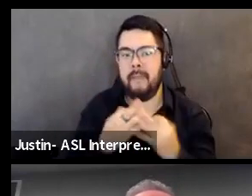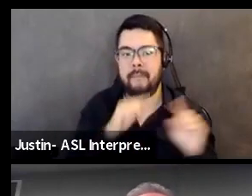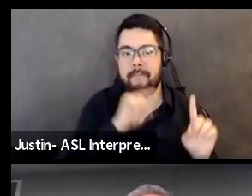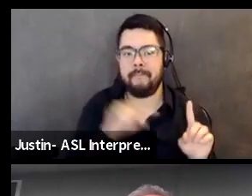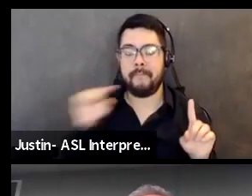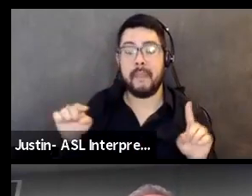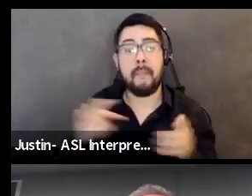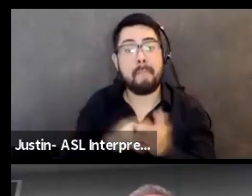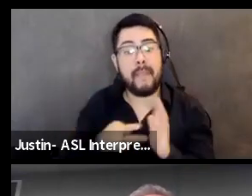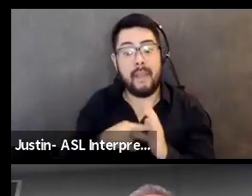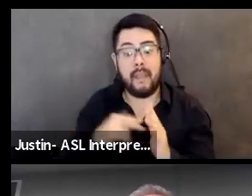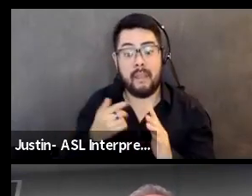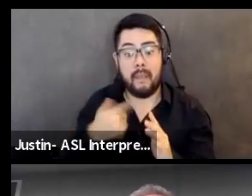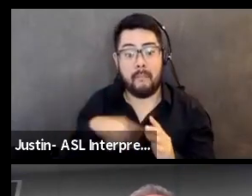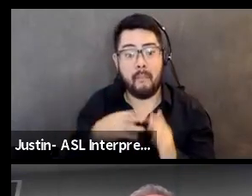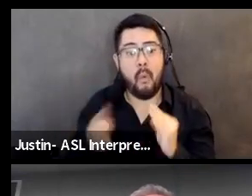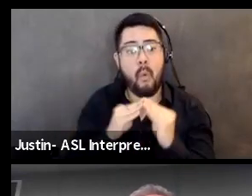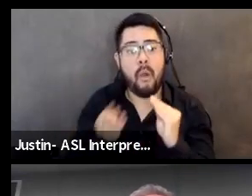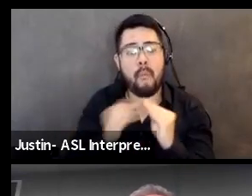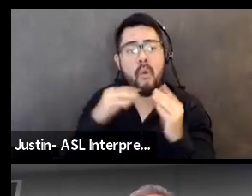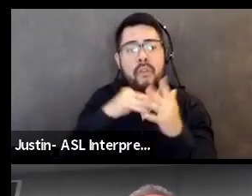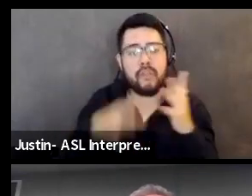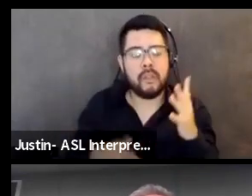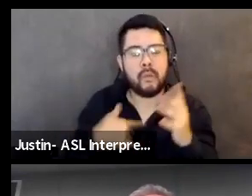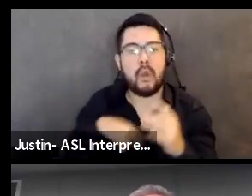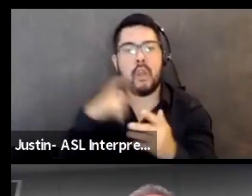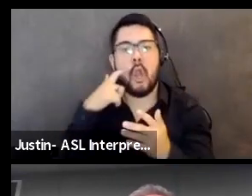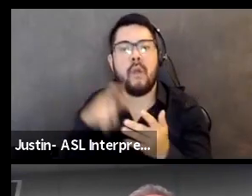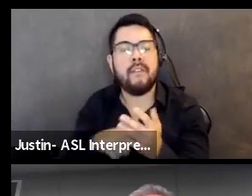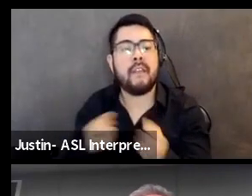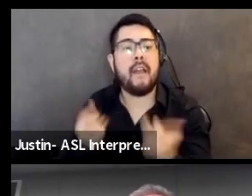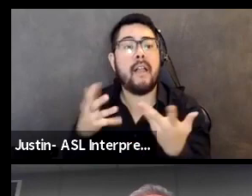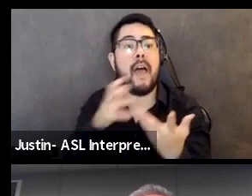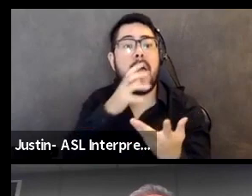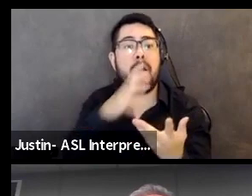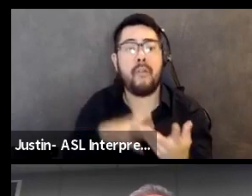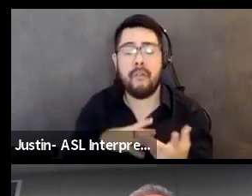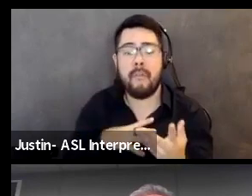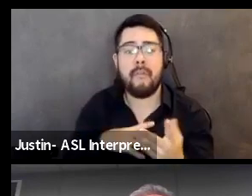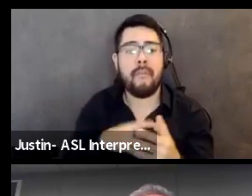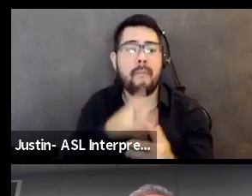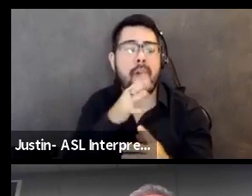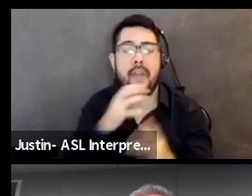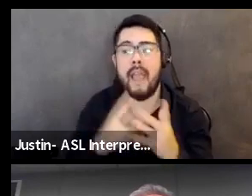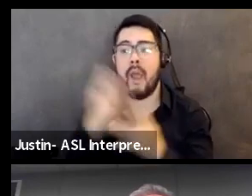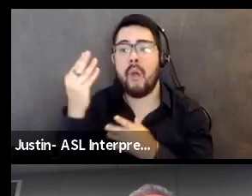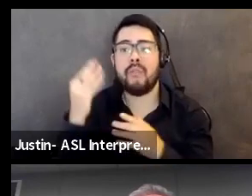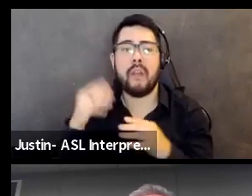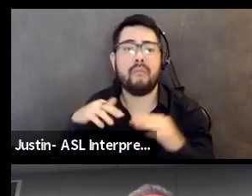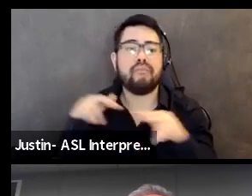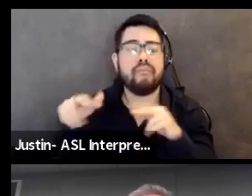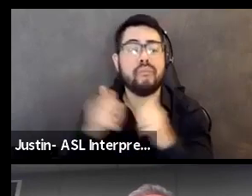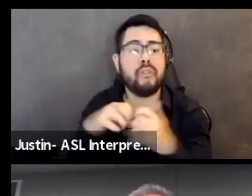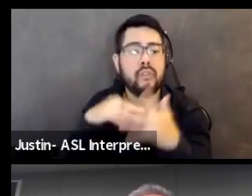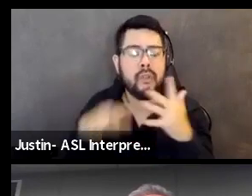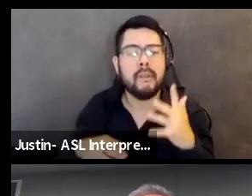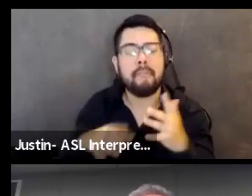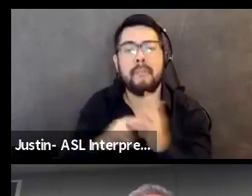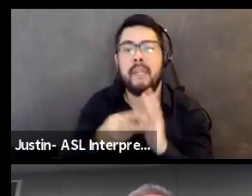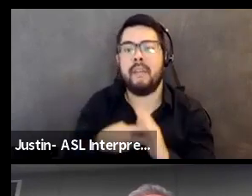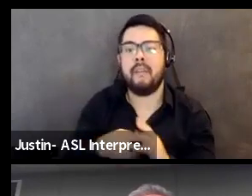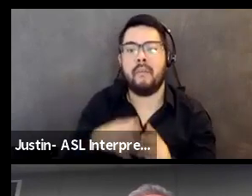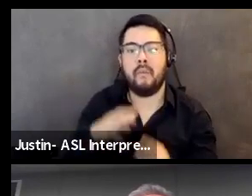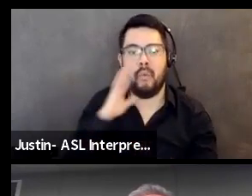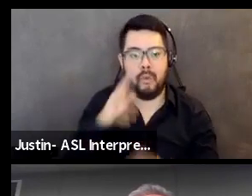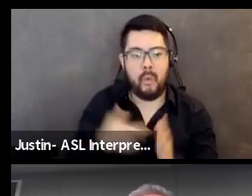young met families we are seeing mothers with strollers around the neighborhood and there is and will be more of a demand for preschool to help serve